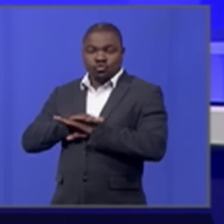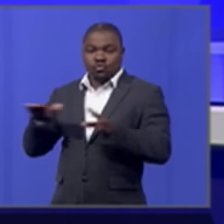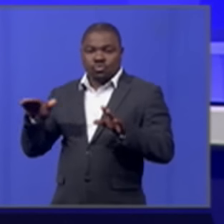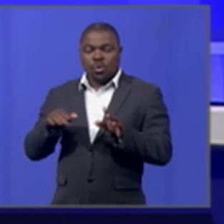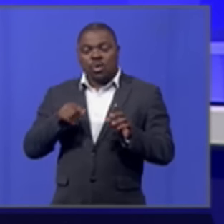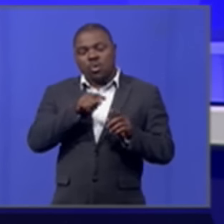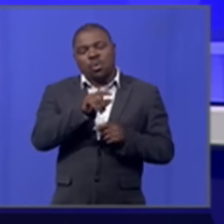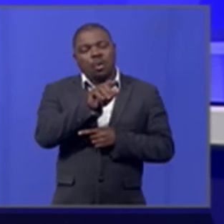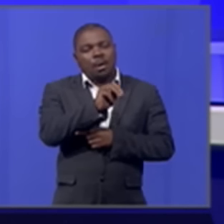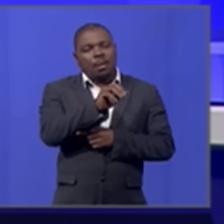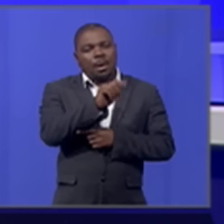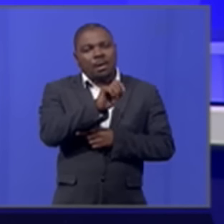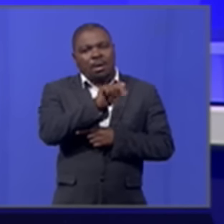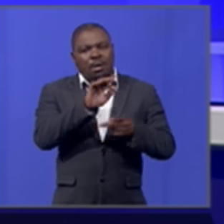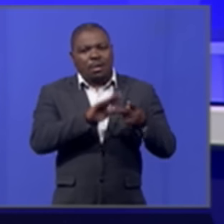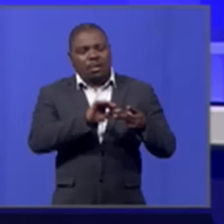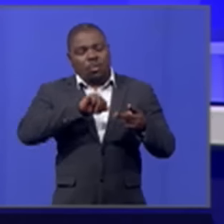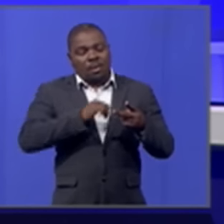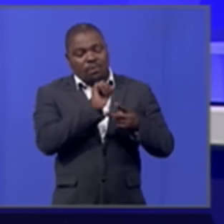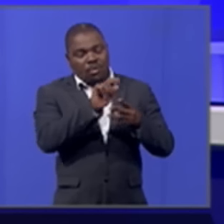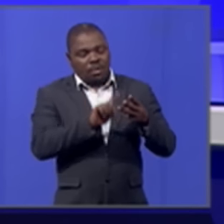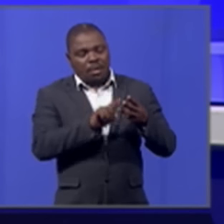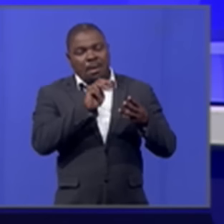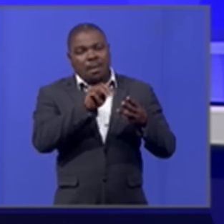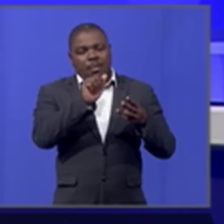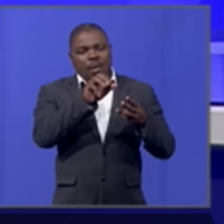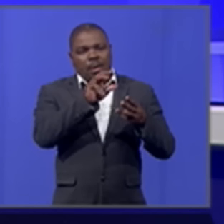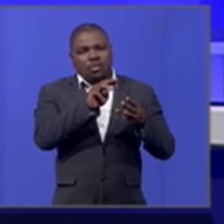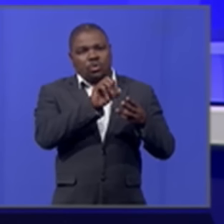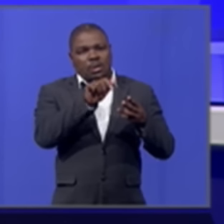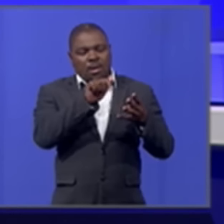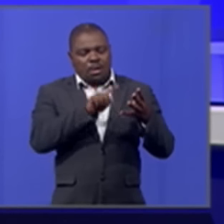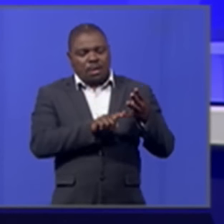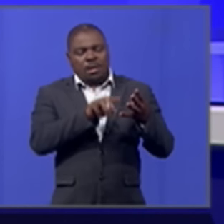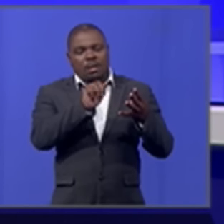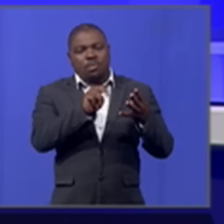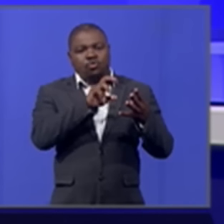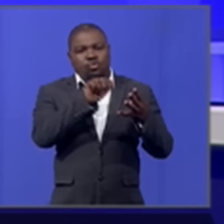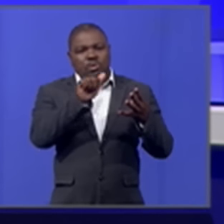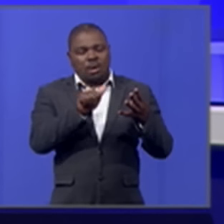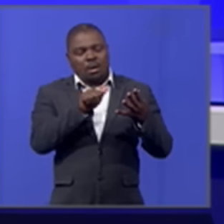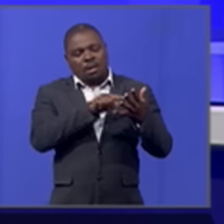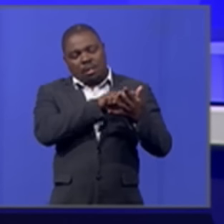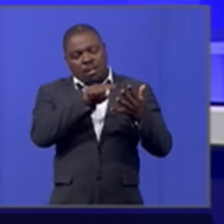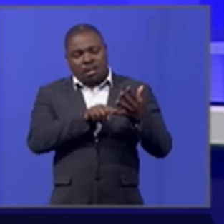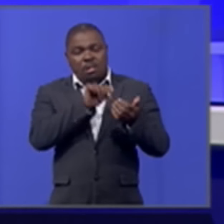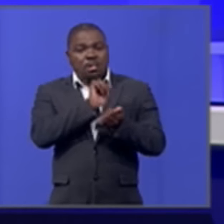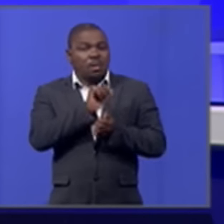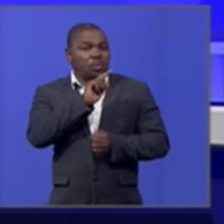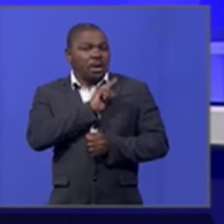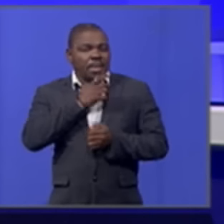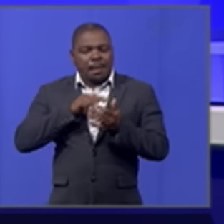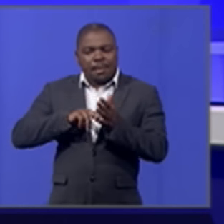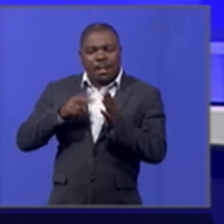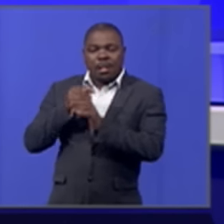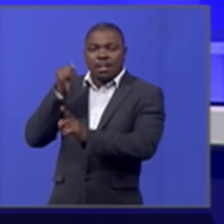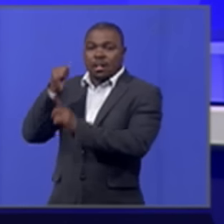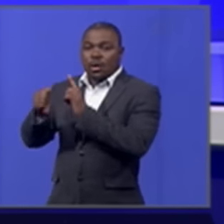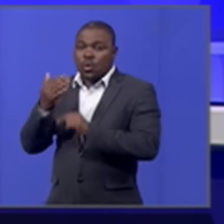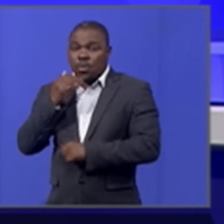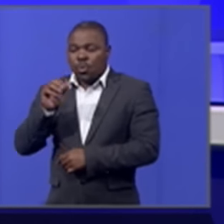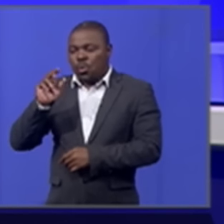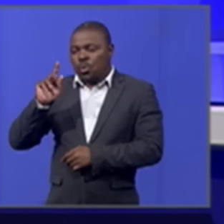Matlala Tsakani Matlala Diego Mabusela ga mmogo le Musa Kekana ba tofadiwa ka go leka go loga leano la go bolaya